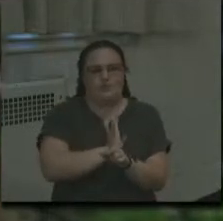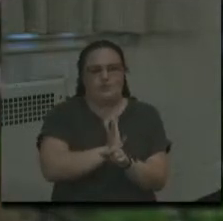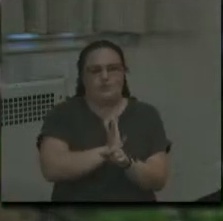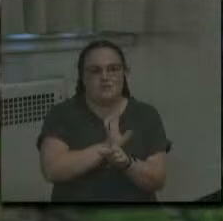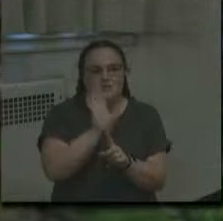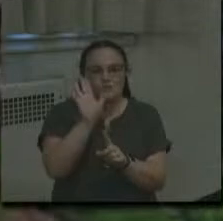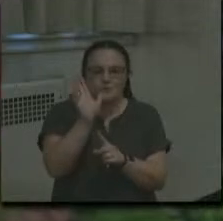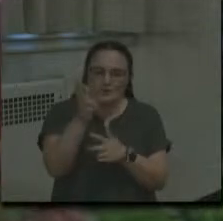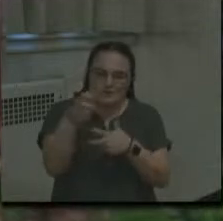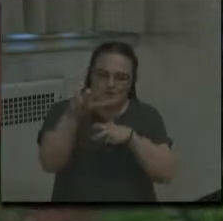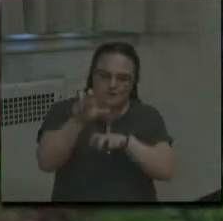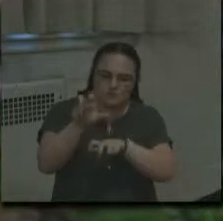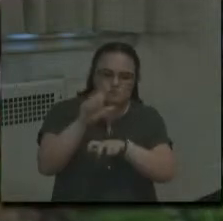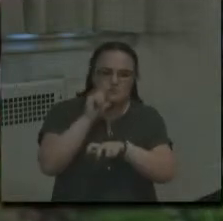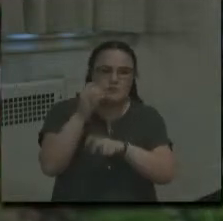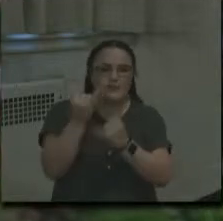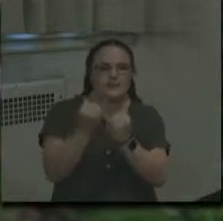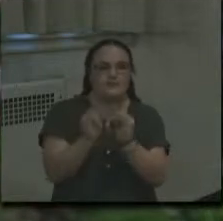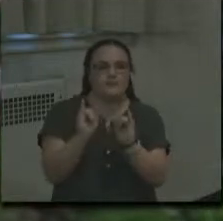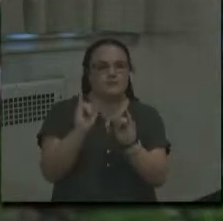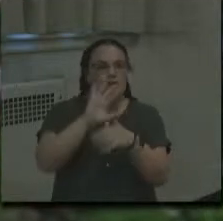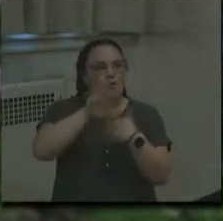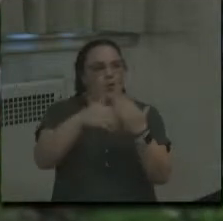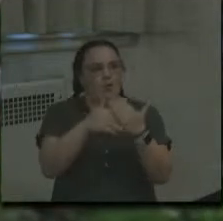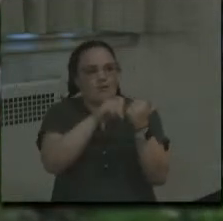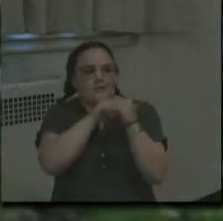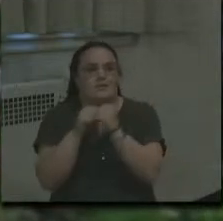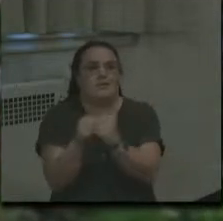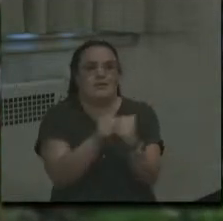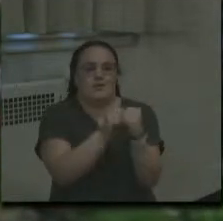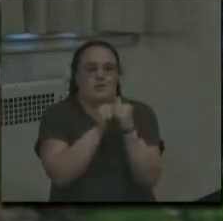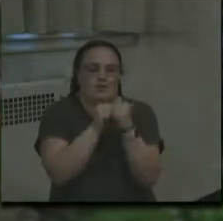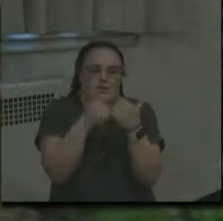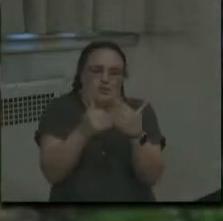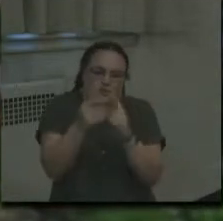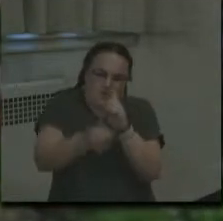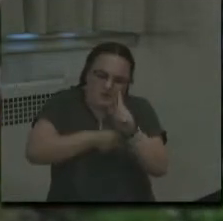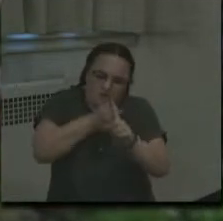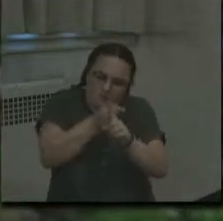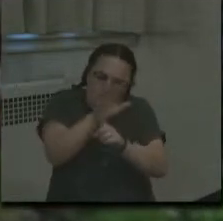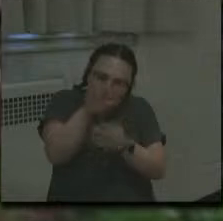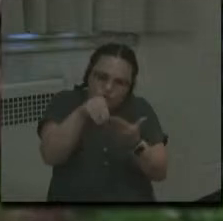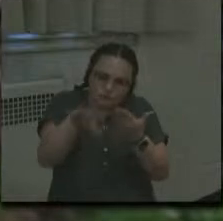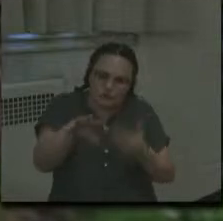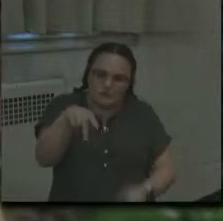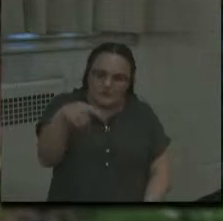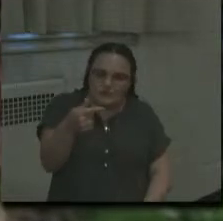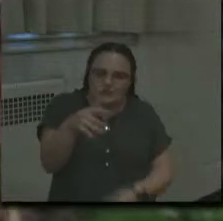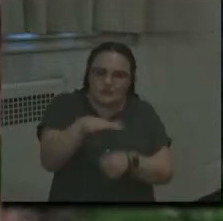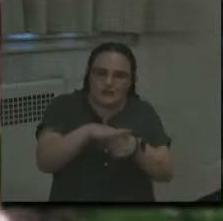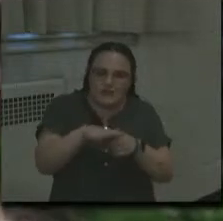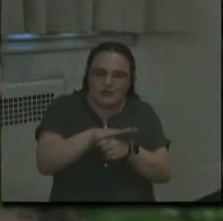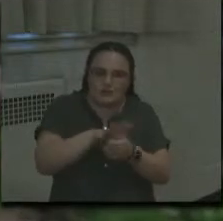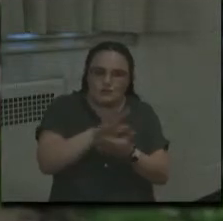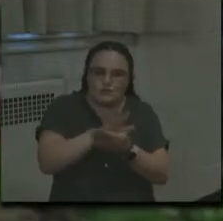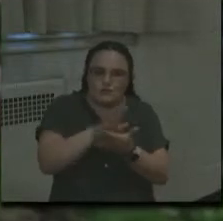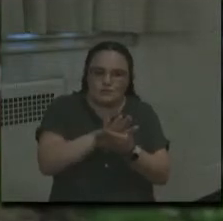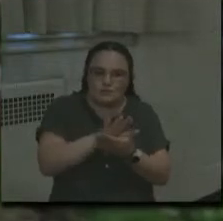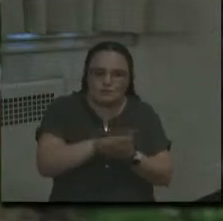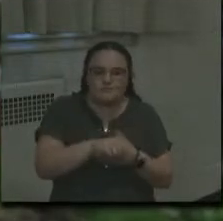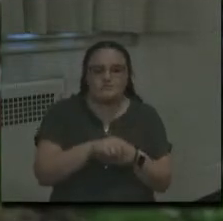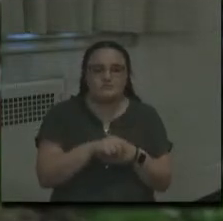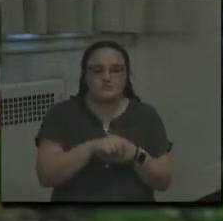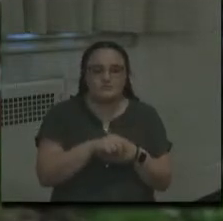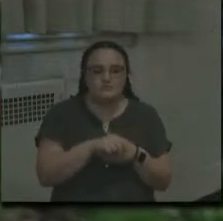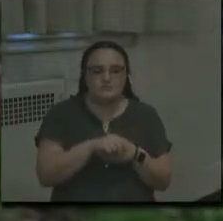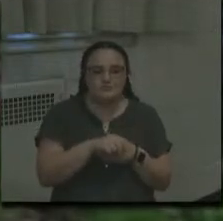contributions, individually and collectively, made an indelible mark to the students in Prince George's County Public Schools. For